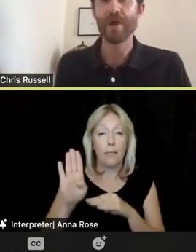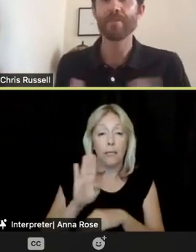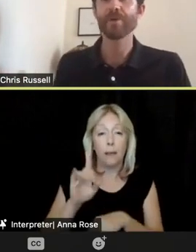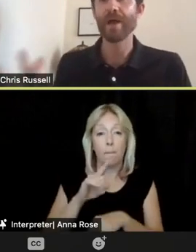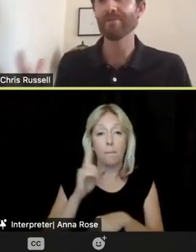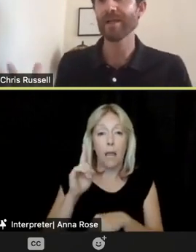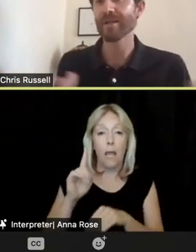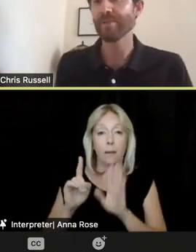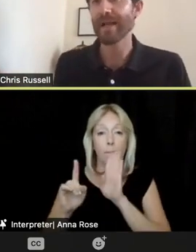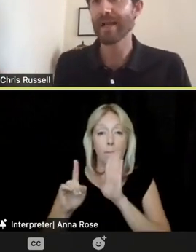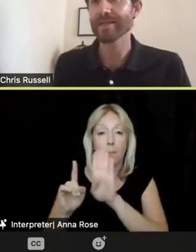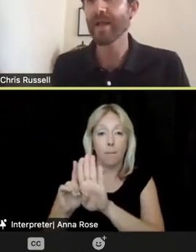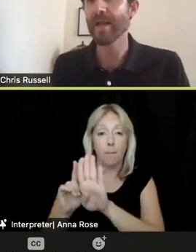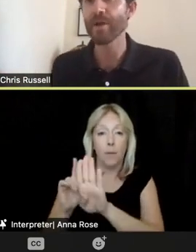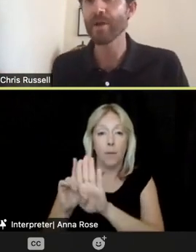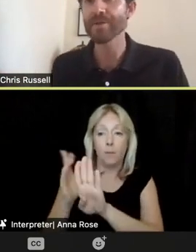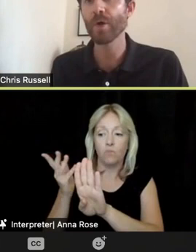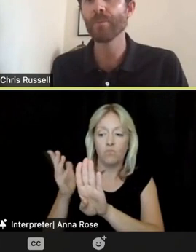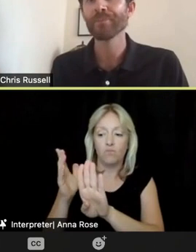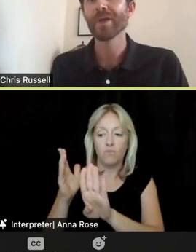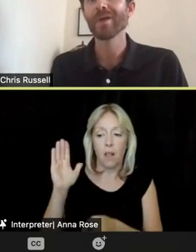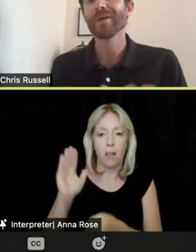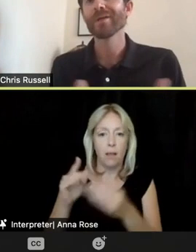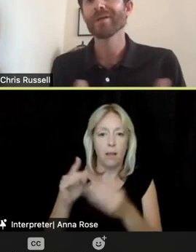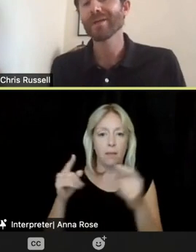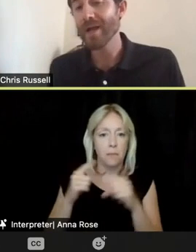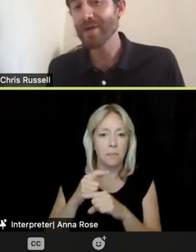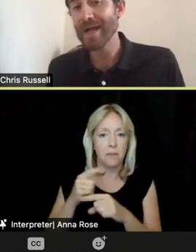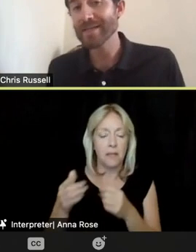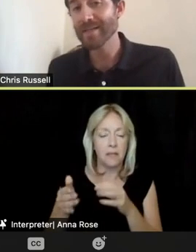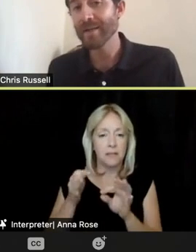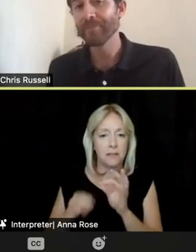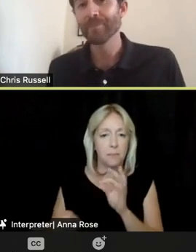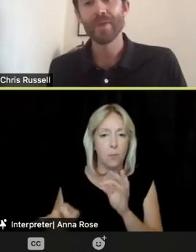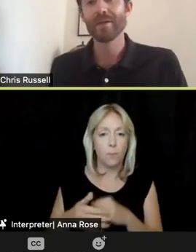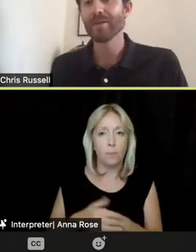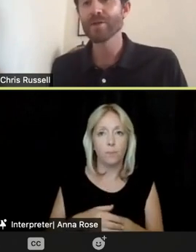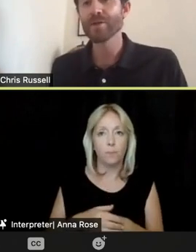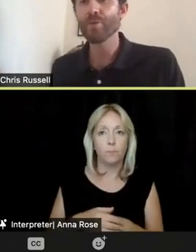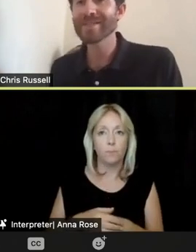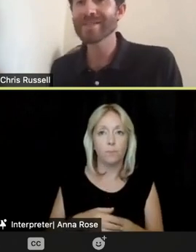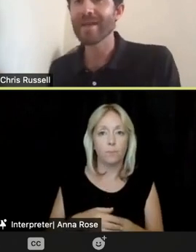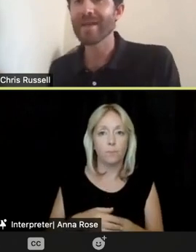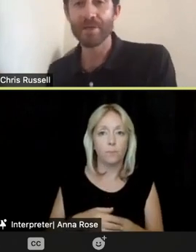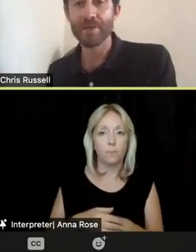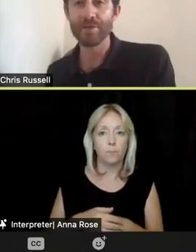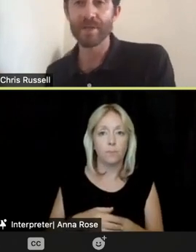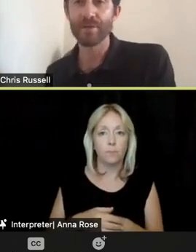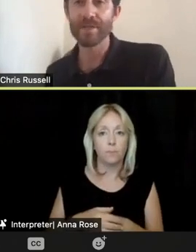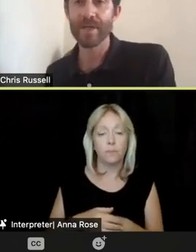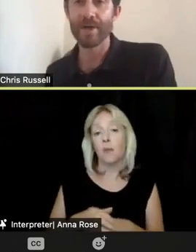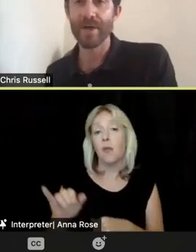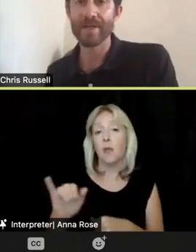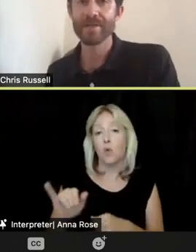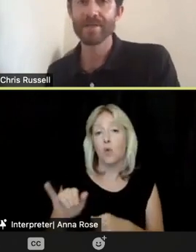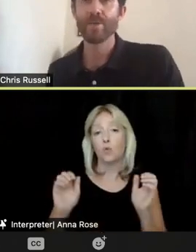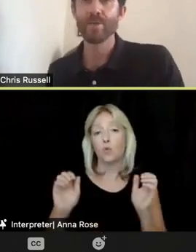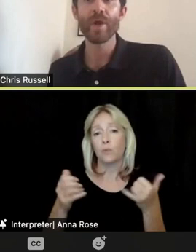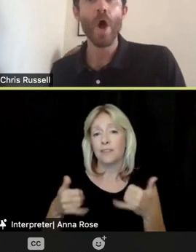black backdrop, you have less complexity. And also the contrast thing, there's no reason not to use